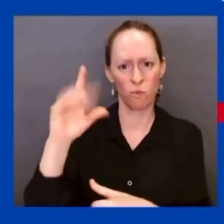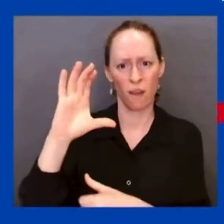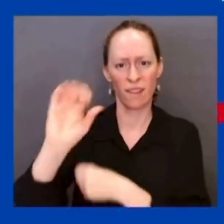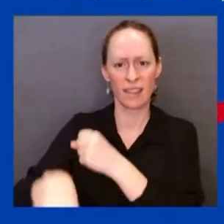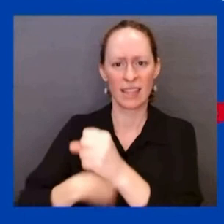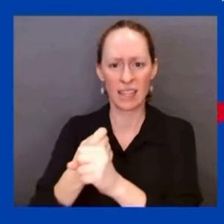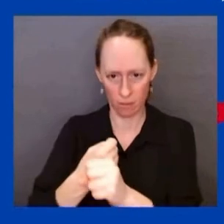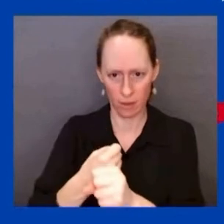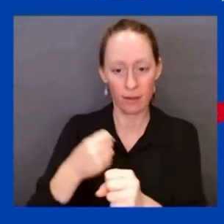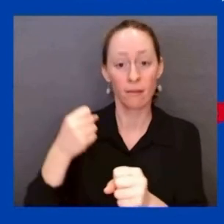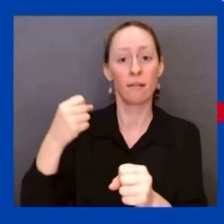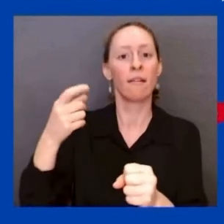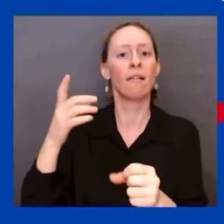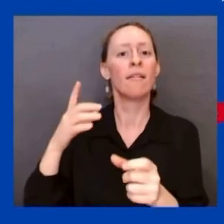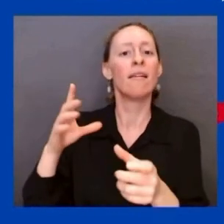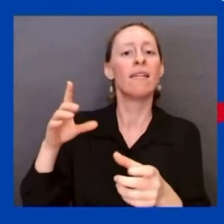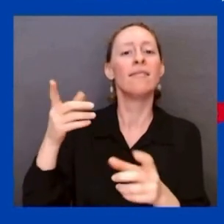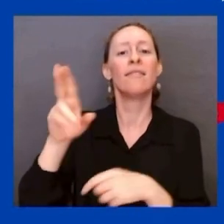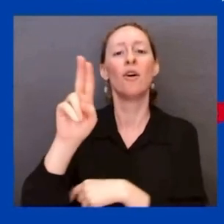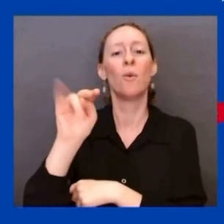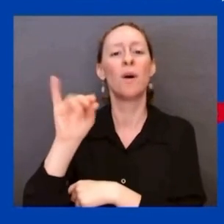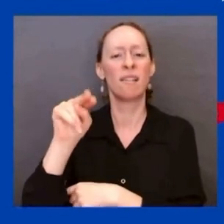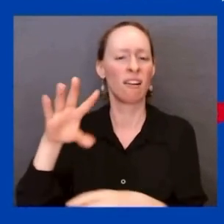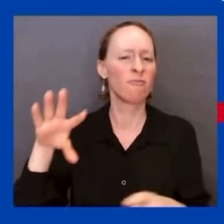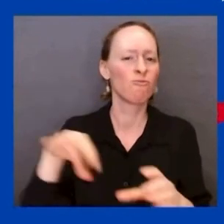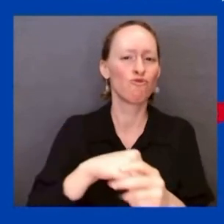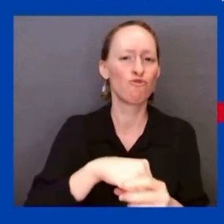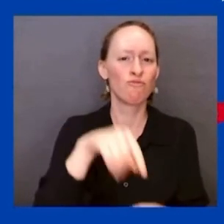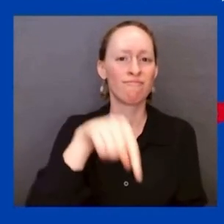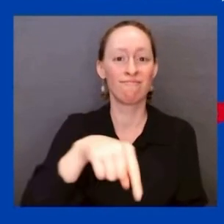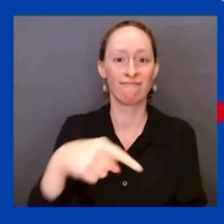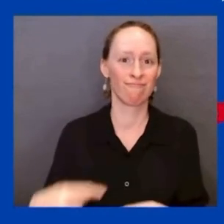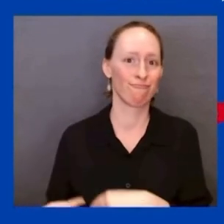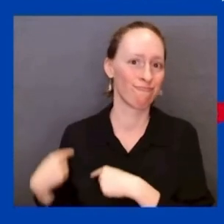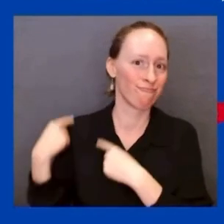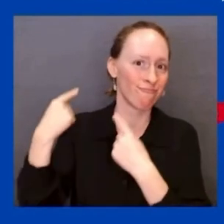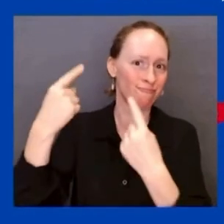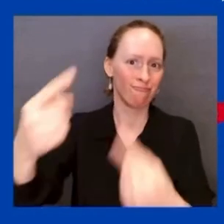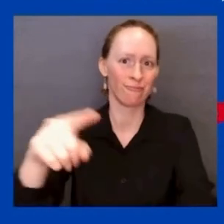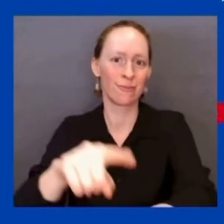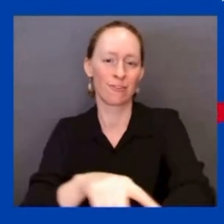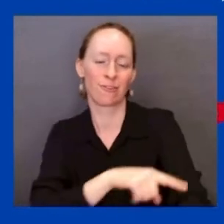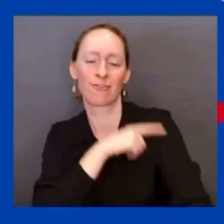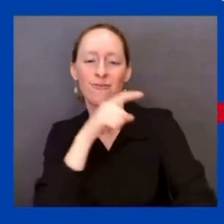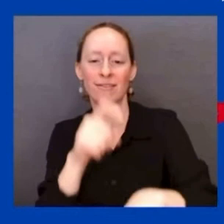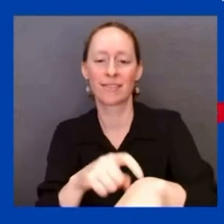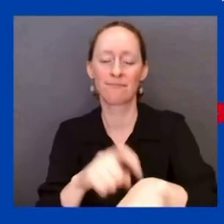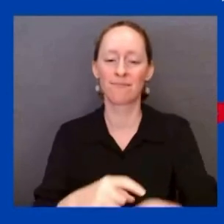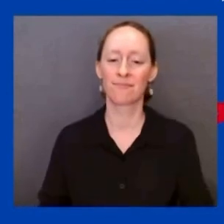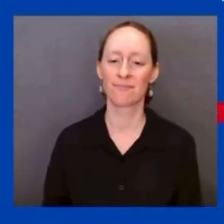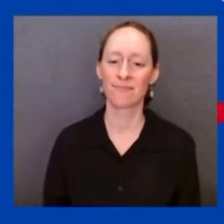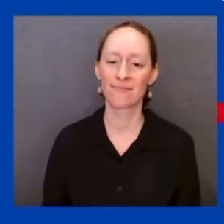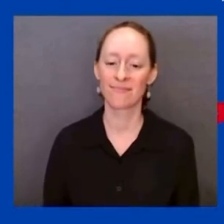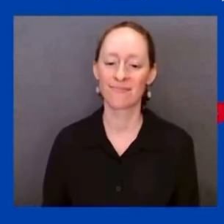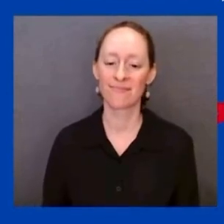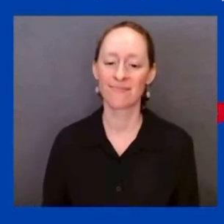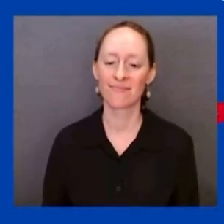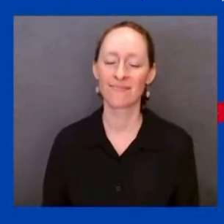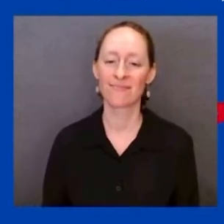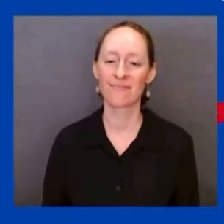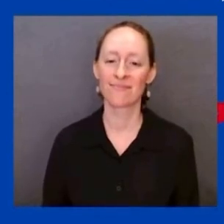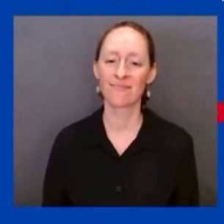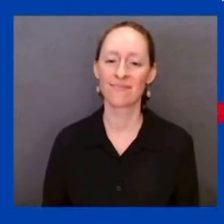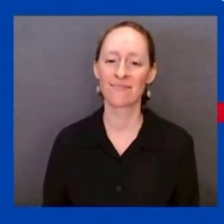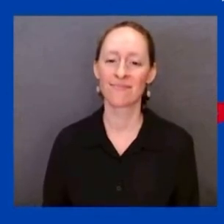The past 3 years have been a constant challenge for our students and our educators. The